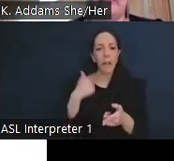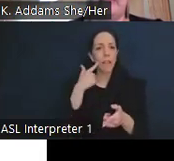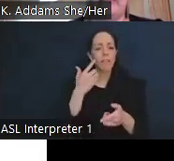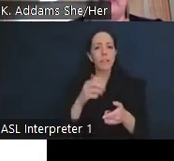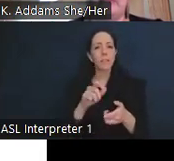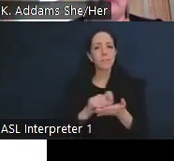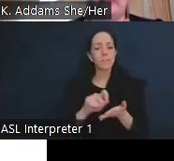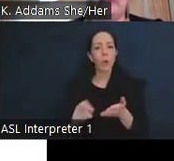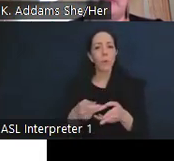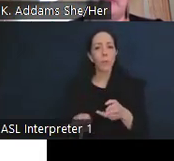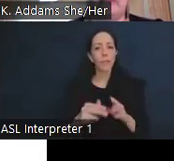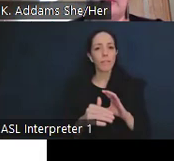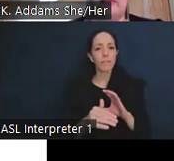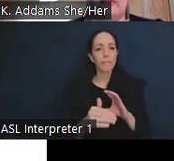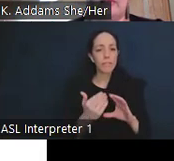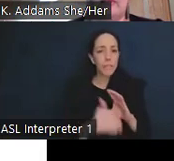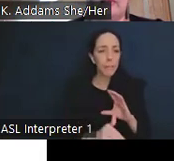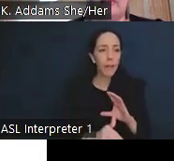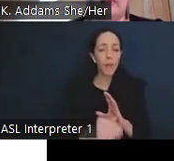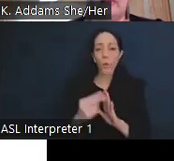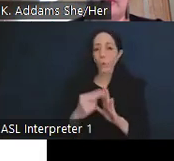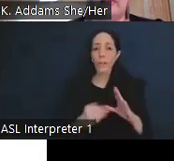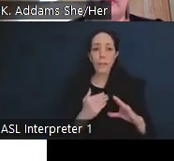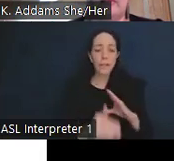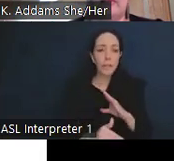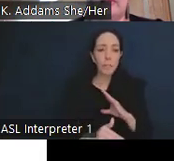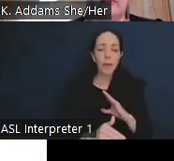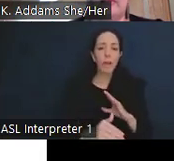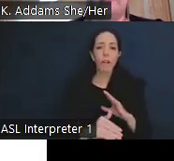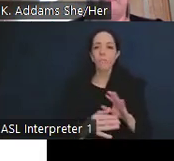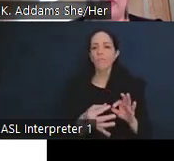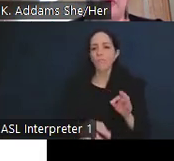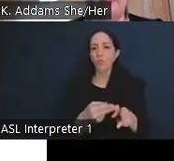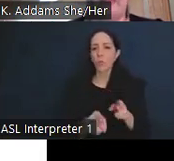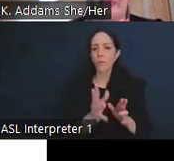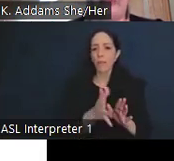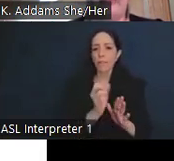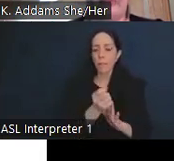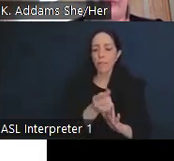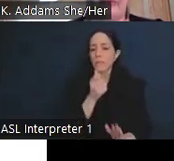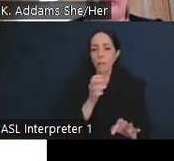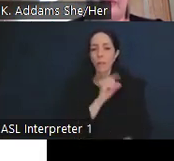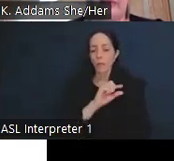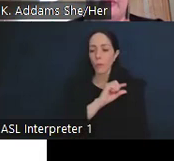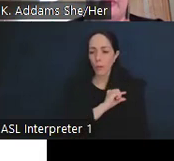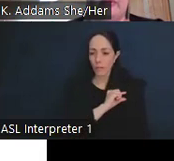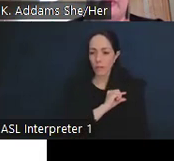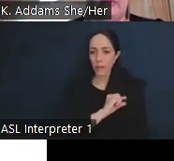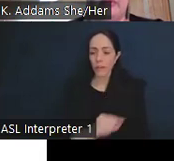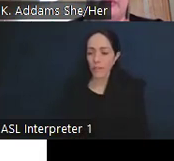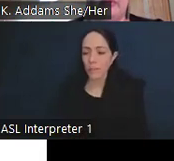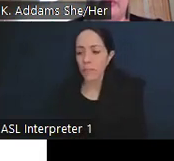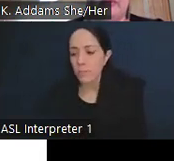or reading a email for 5 or 10 minutes would not qualify. That being said, my understanding is